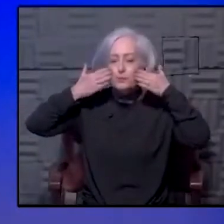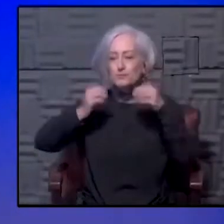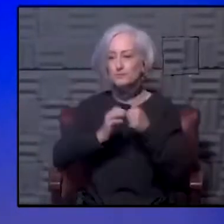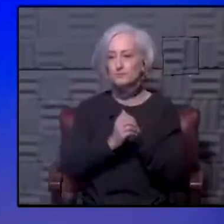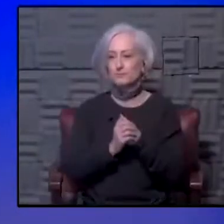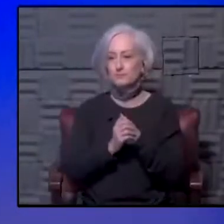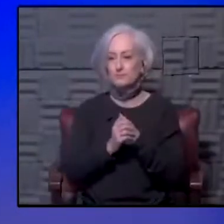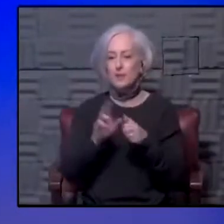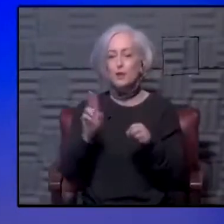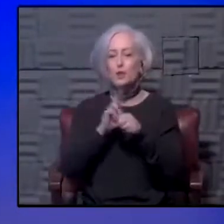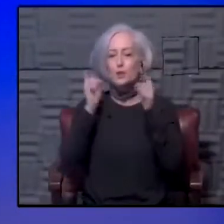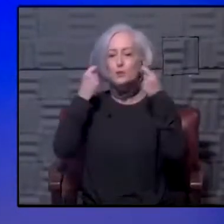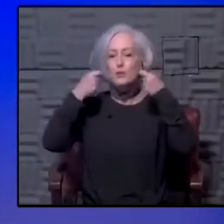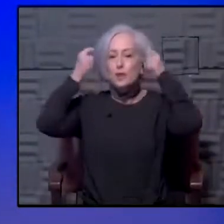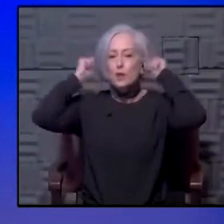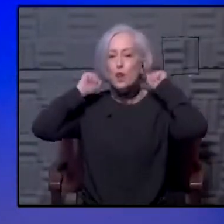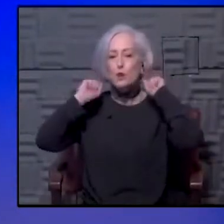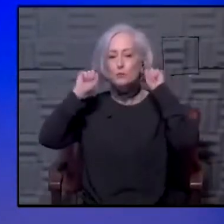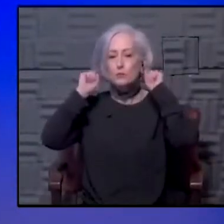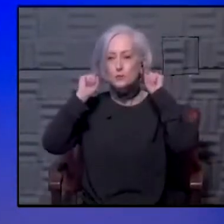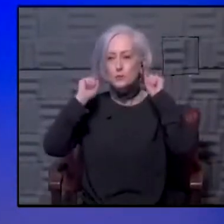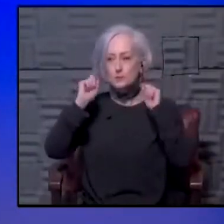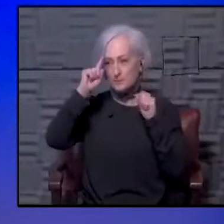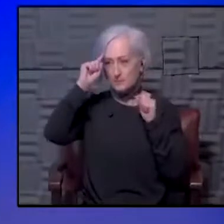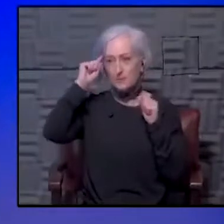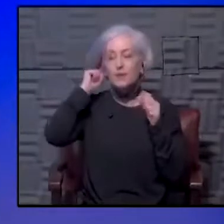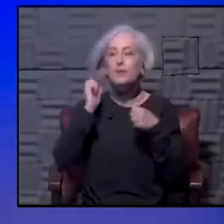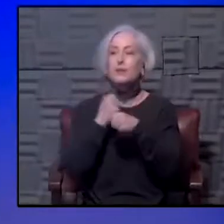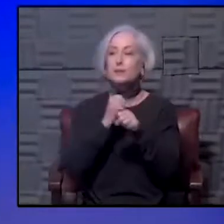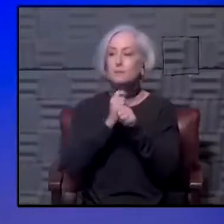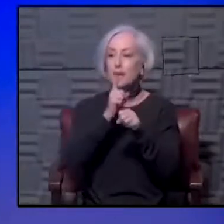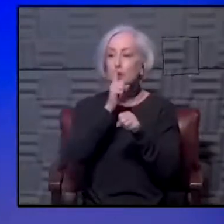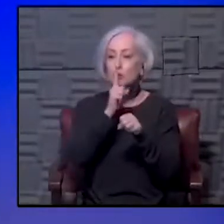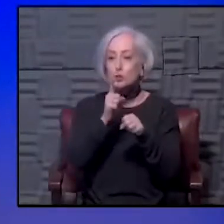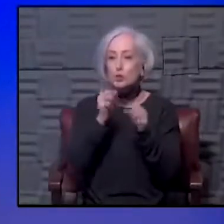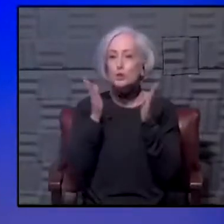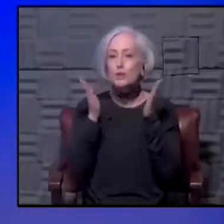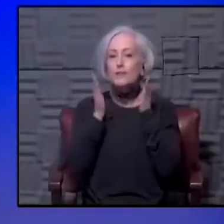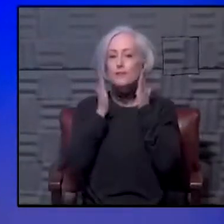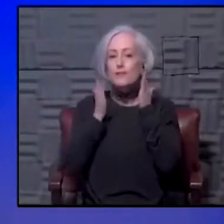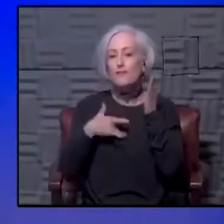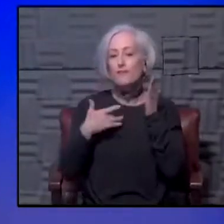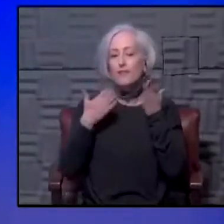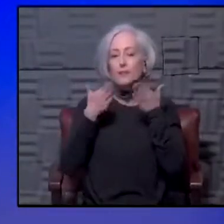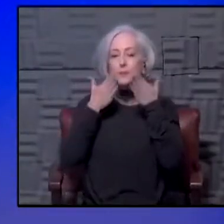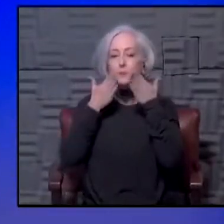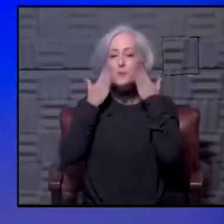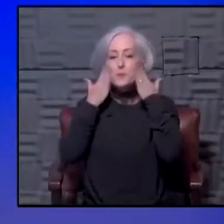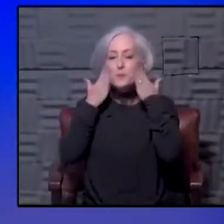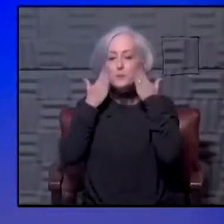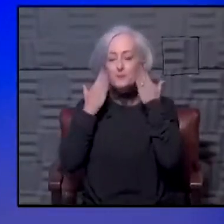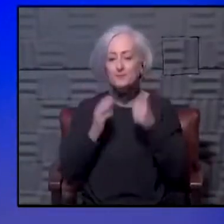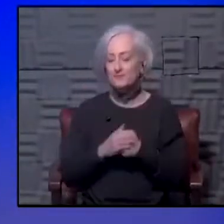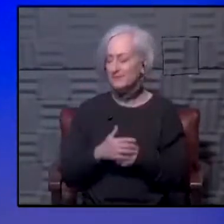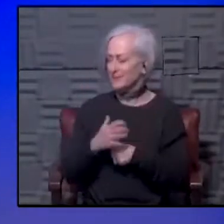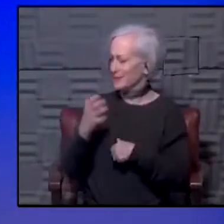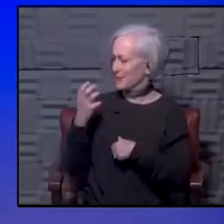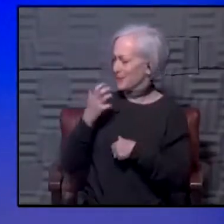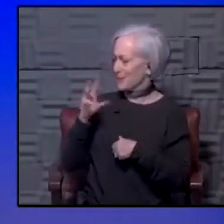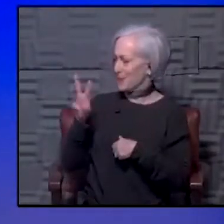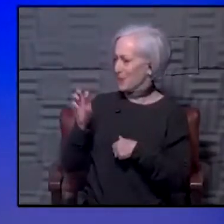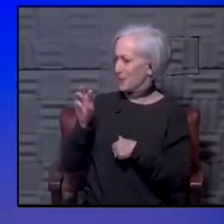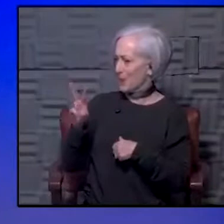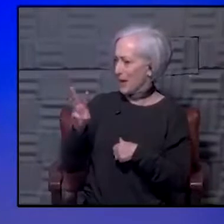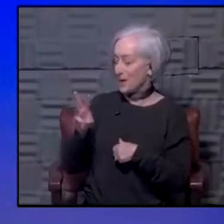And then use the ear loops and put it on. And make sure that the fit is snug. Wow. So this is